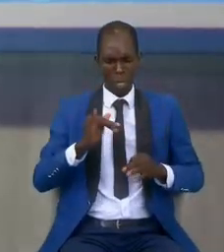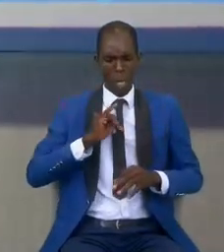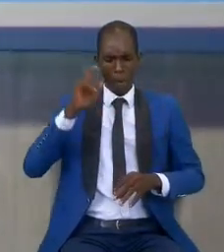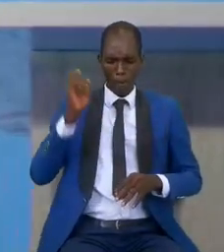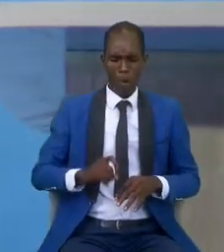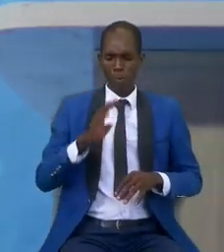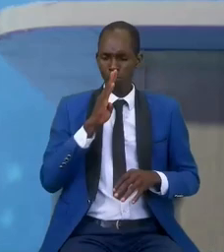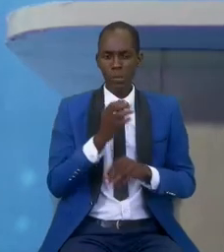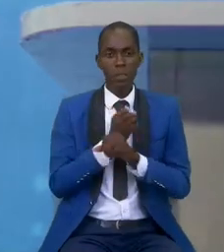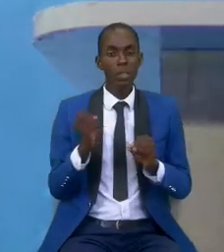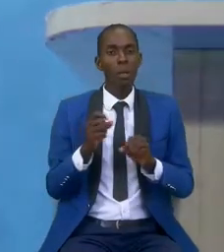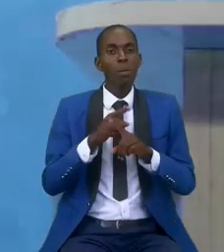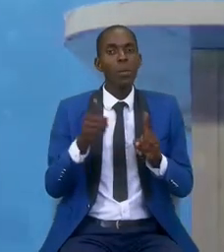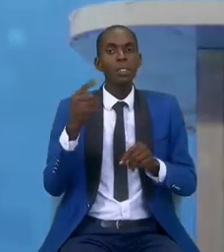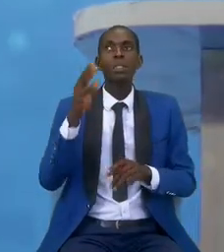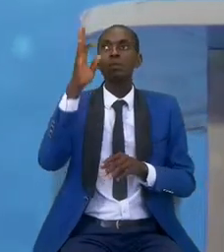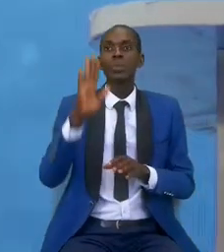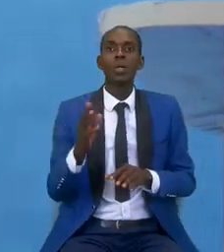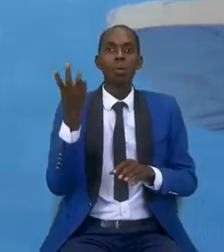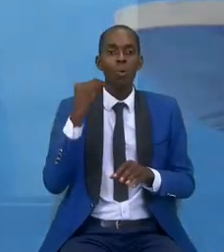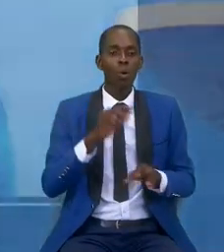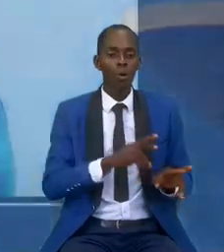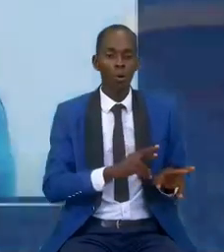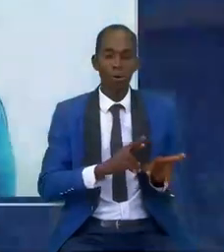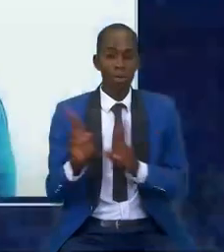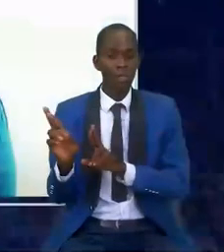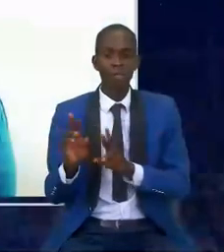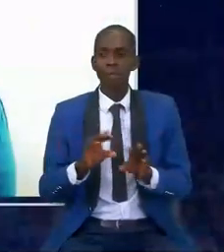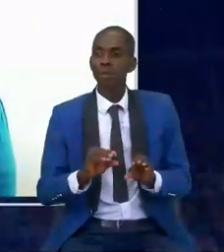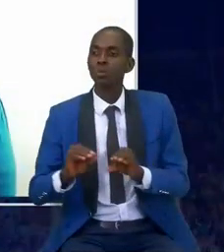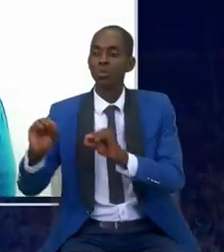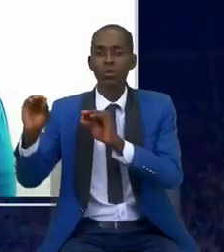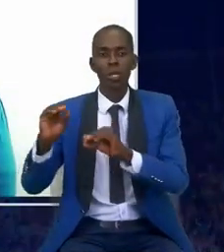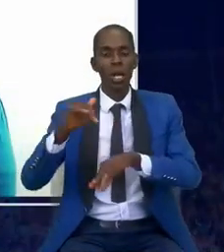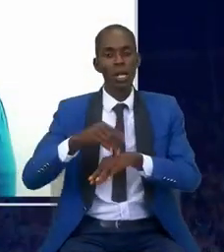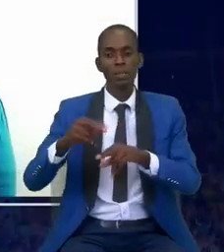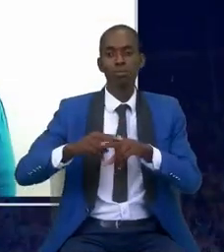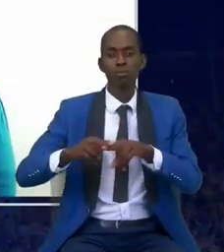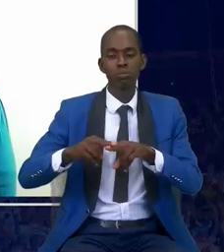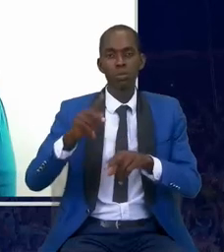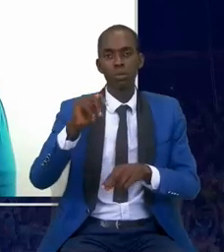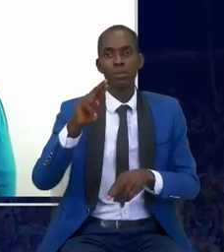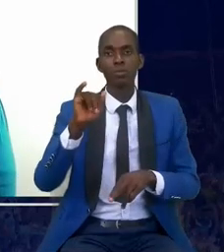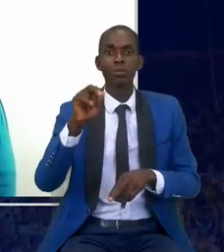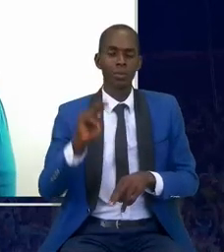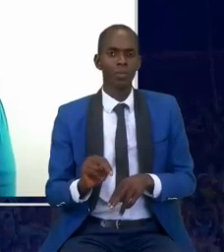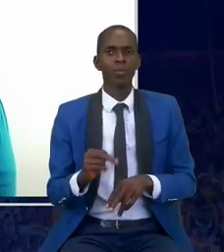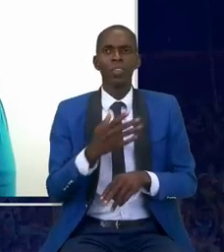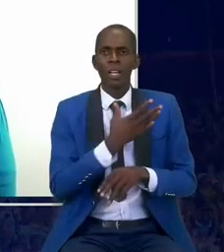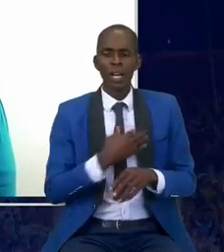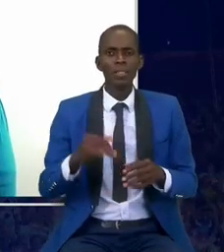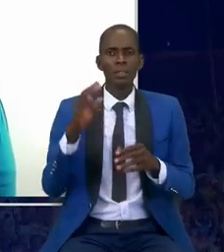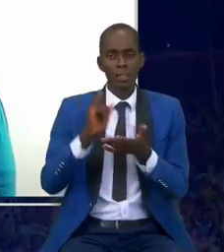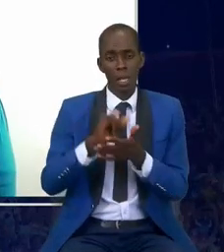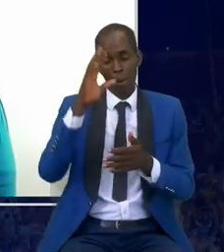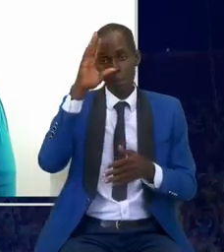but it was by the window by the side of that train in his cabin and the man ran ran